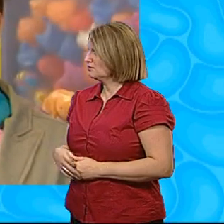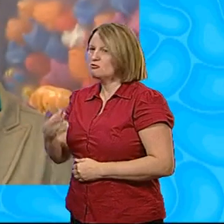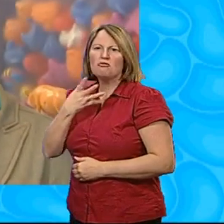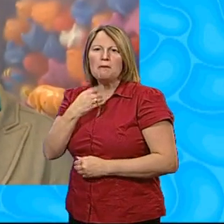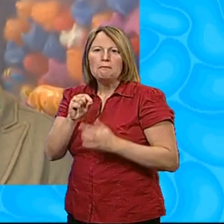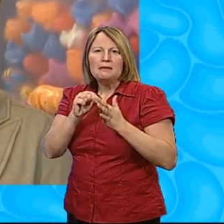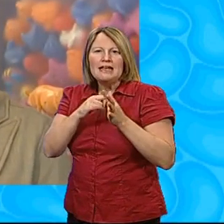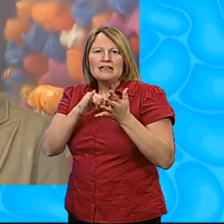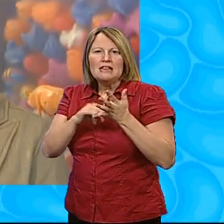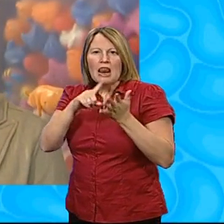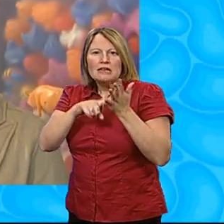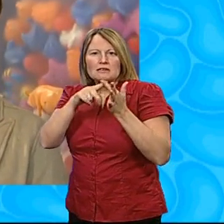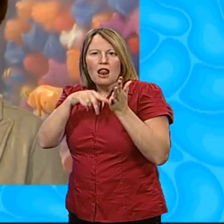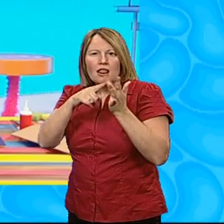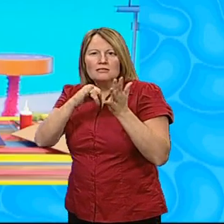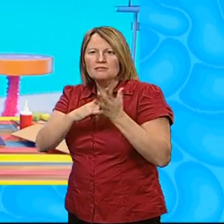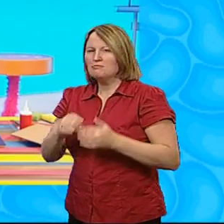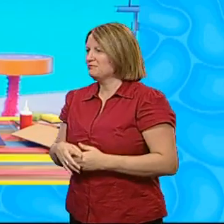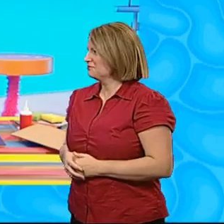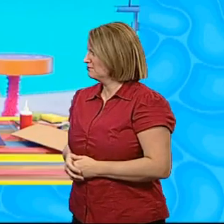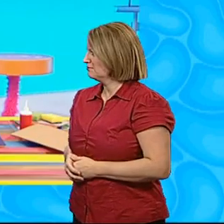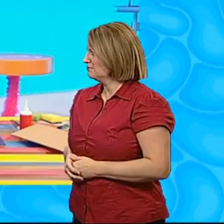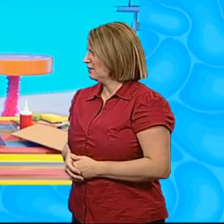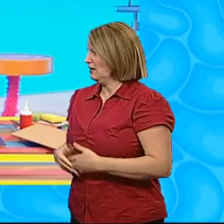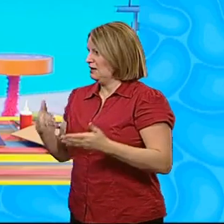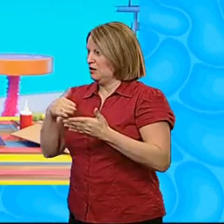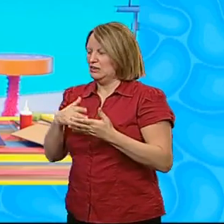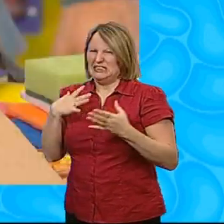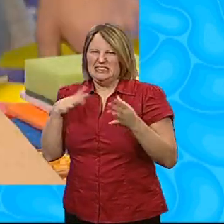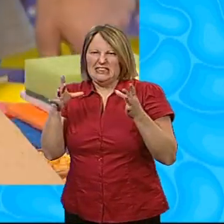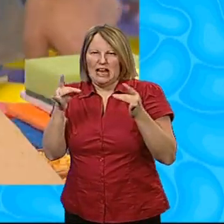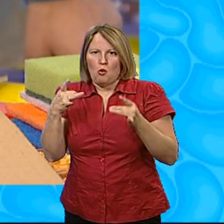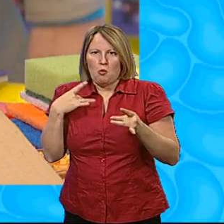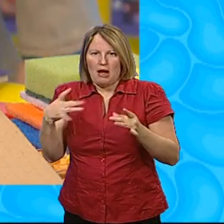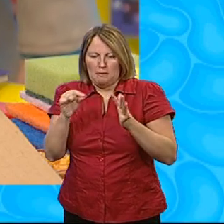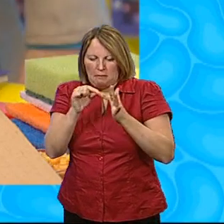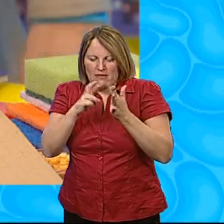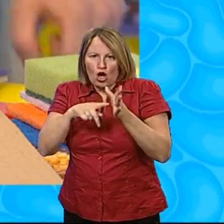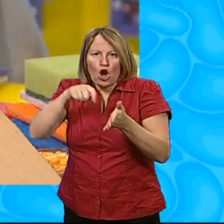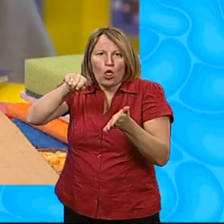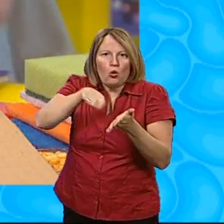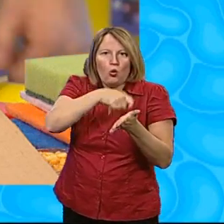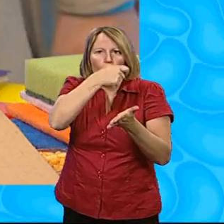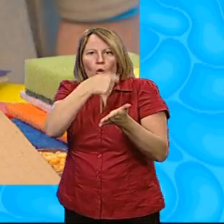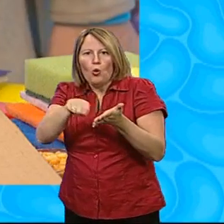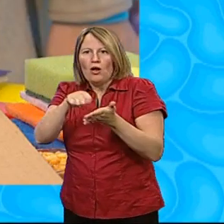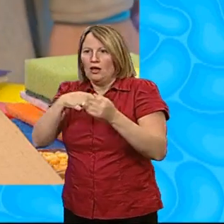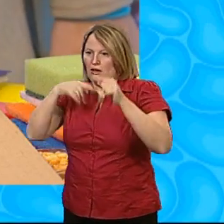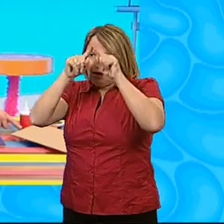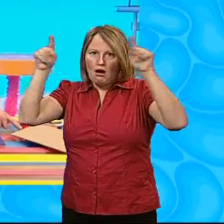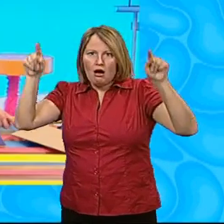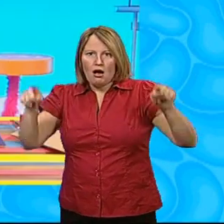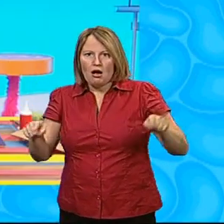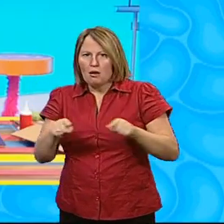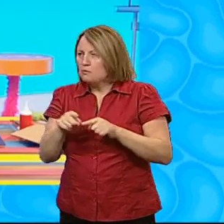And some dried peas and lentils. You'll also need some sticky white PVA glue and a piece of